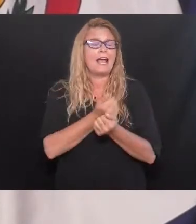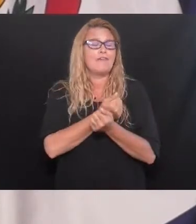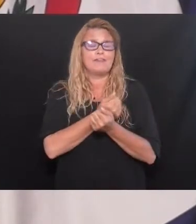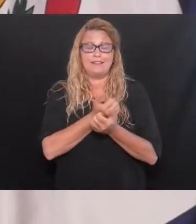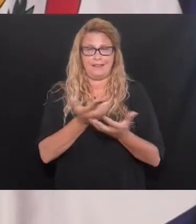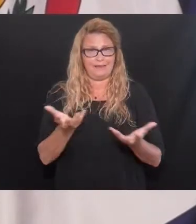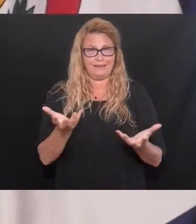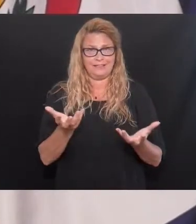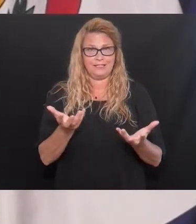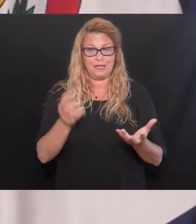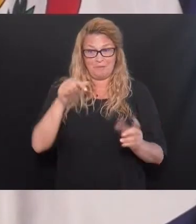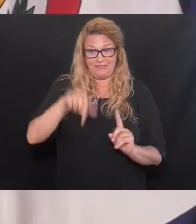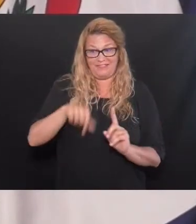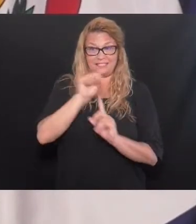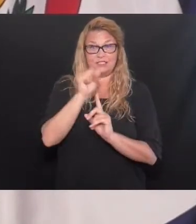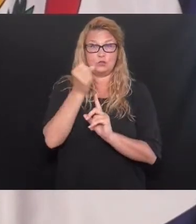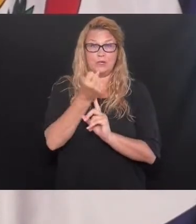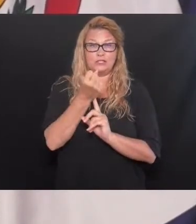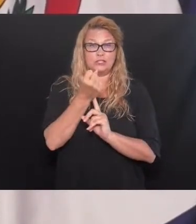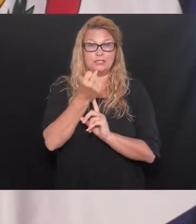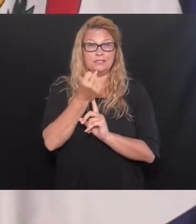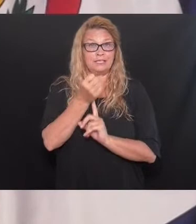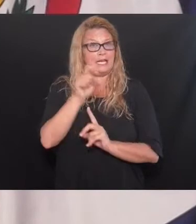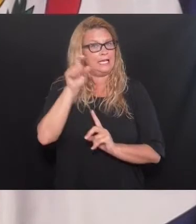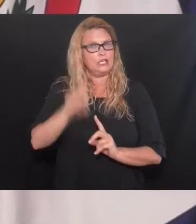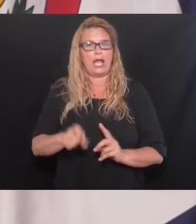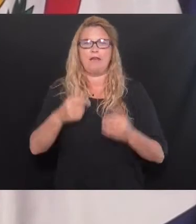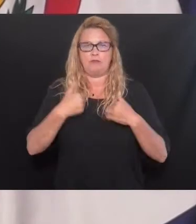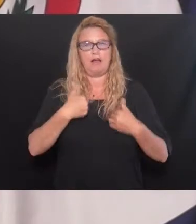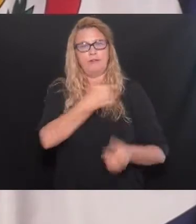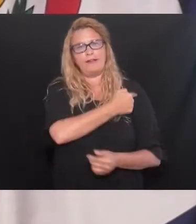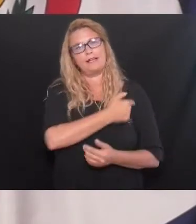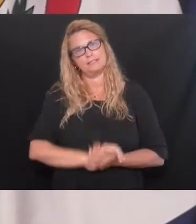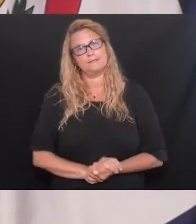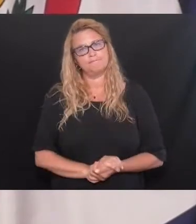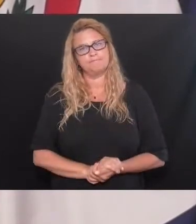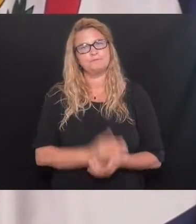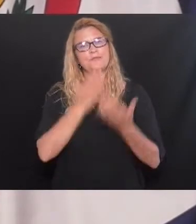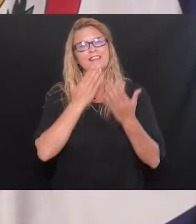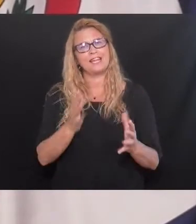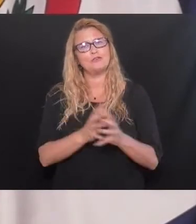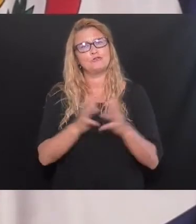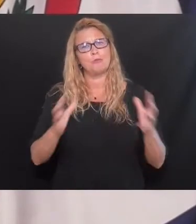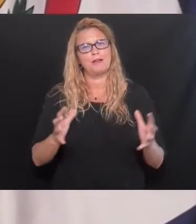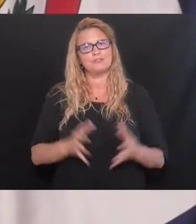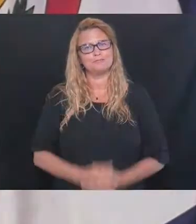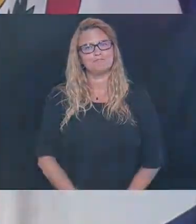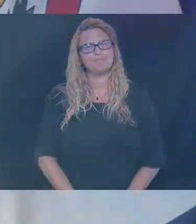But in this situation, you got to go get vaccinated. Thank you a bunch.